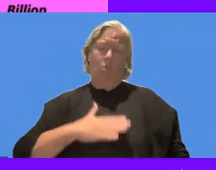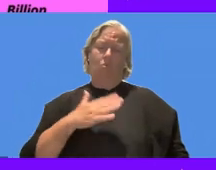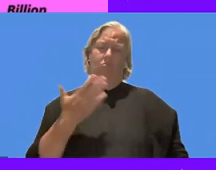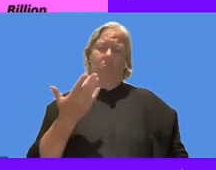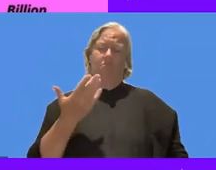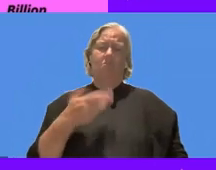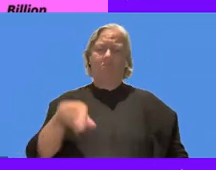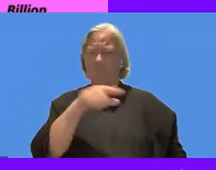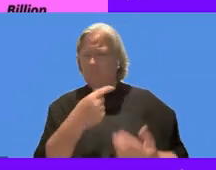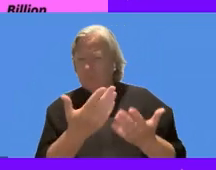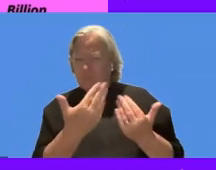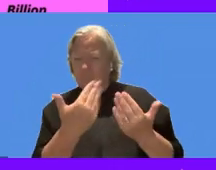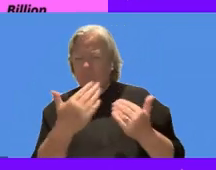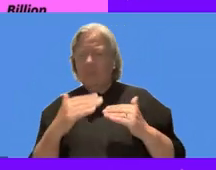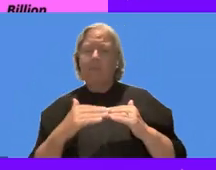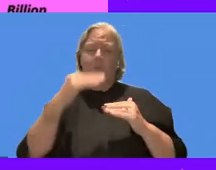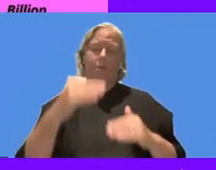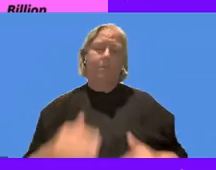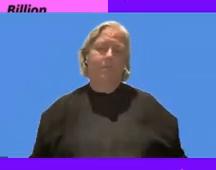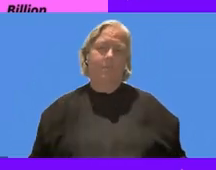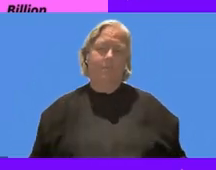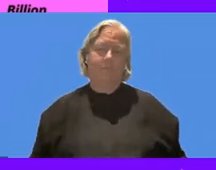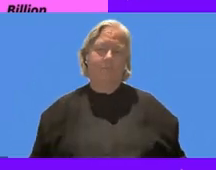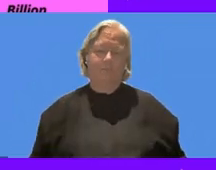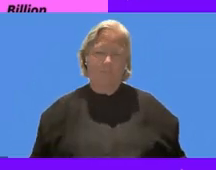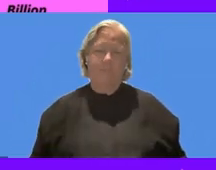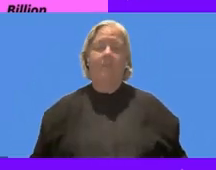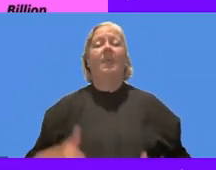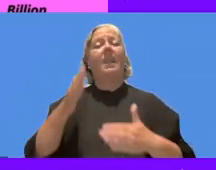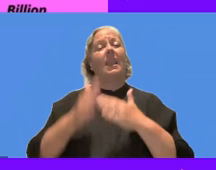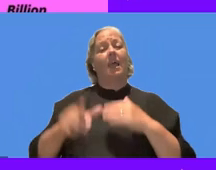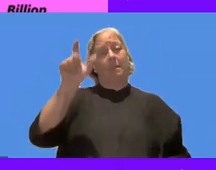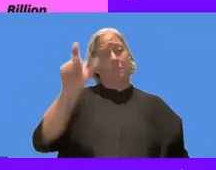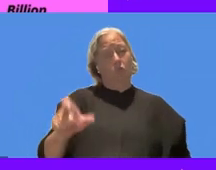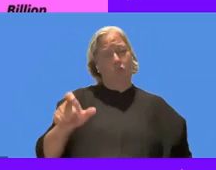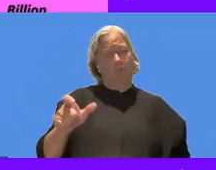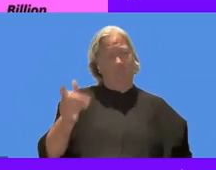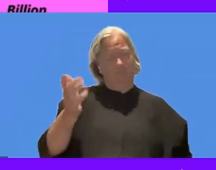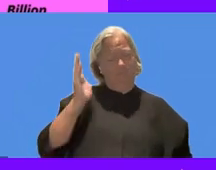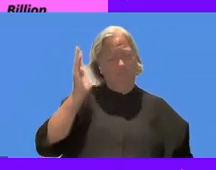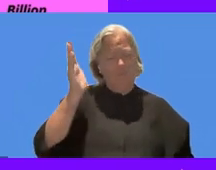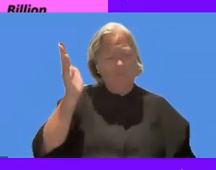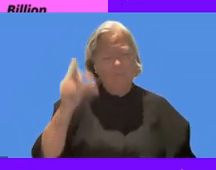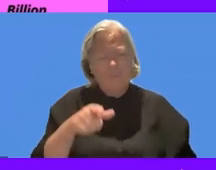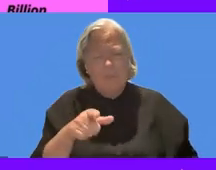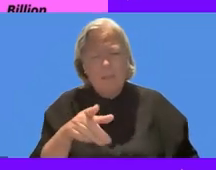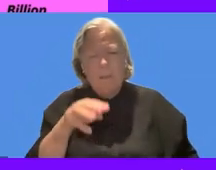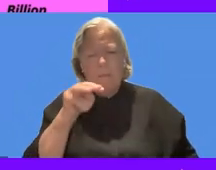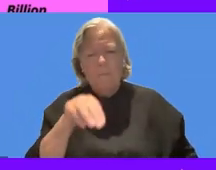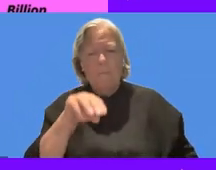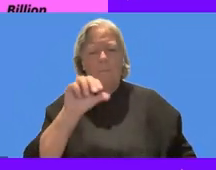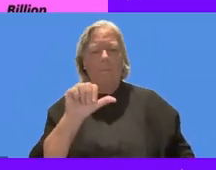further. So we have our final panelist, Maggie, who is a member of the UN Youth Association